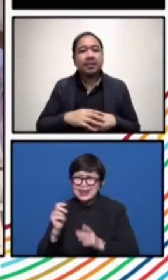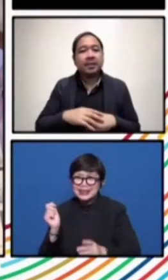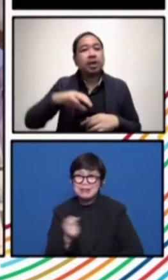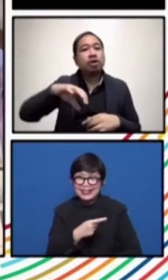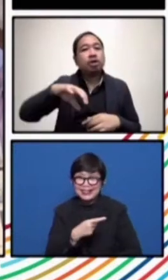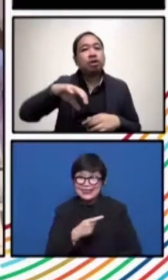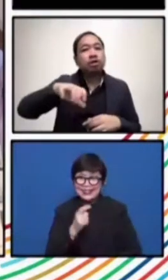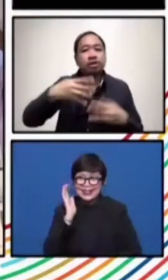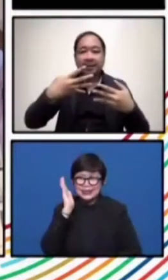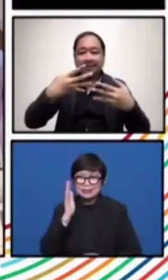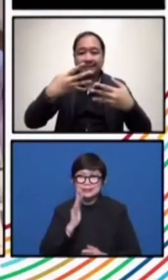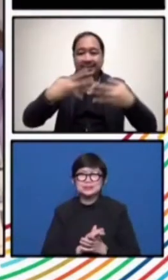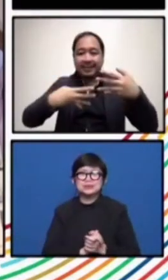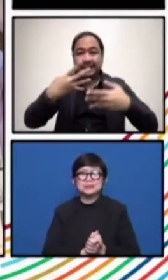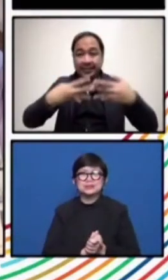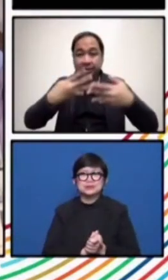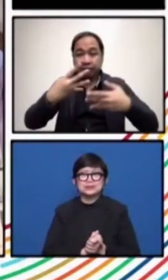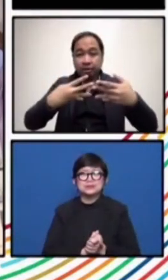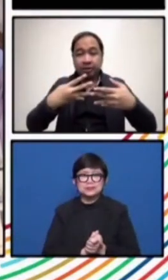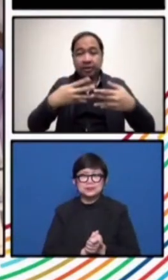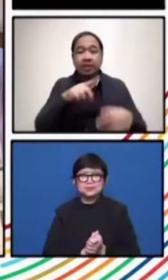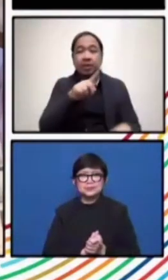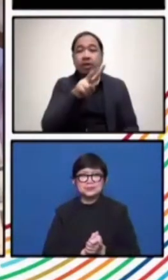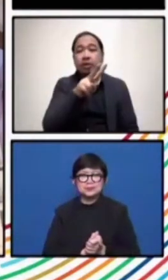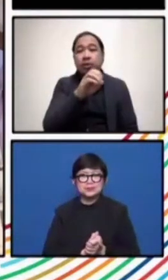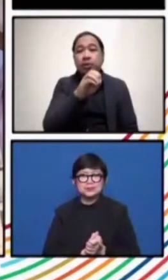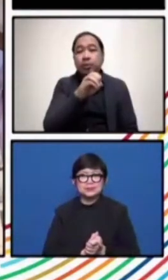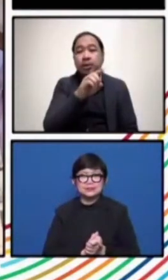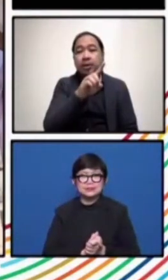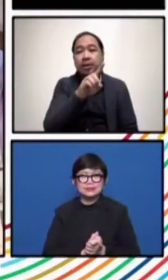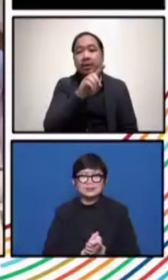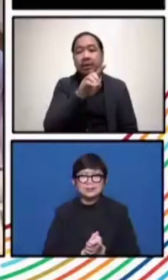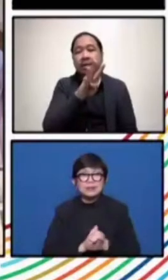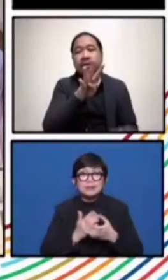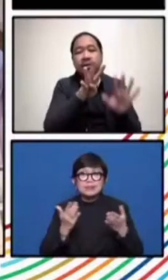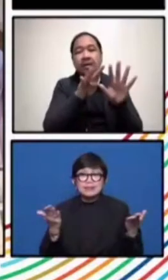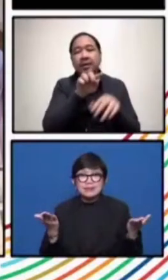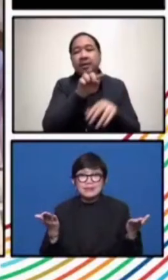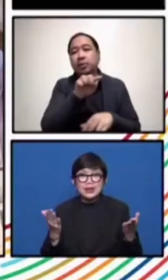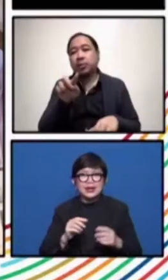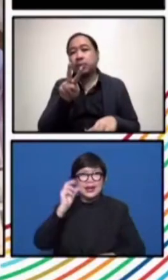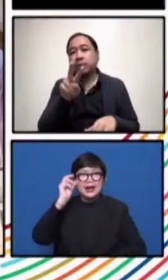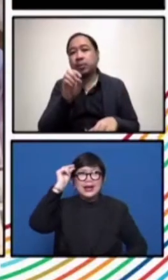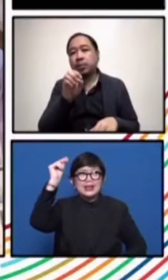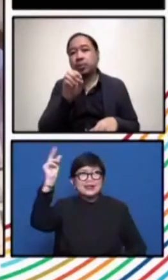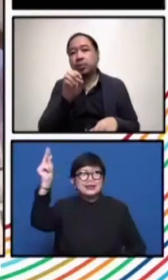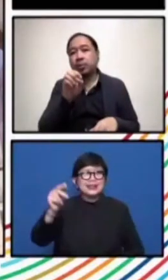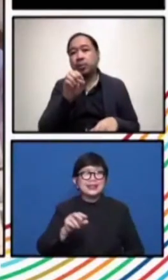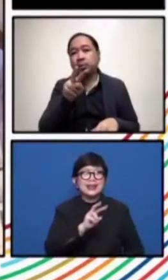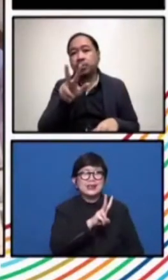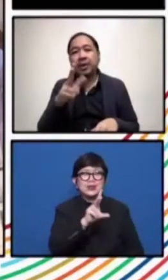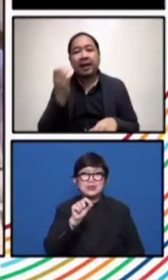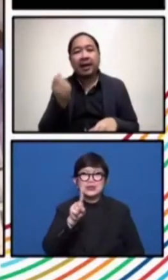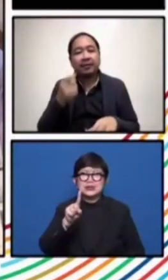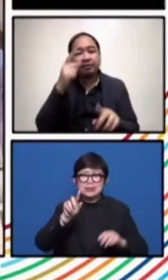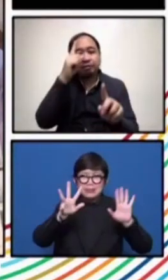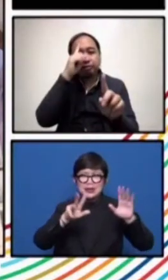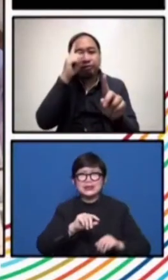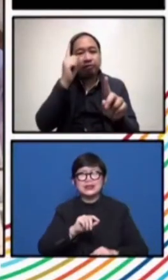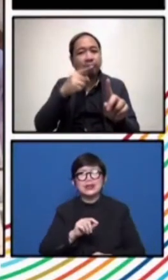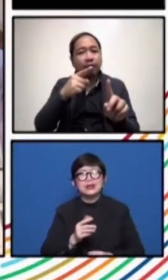plan 2019 1723 includes the dedicated strategy objective movement and